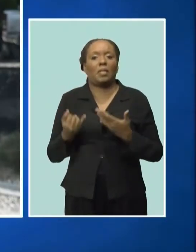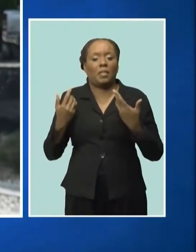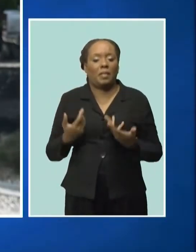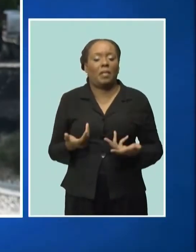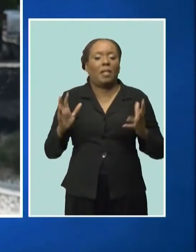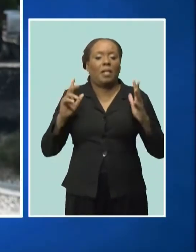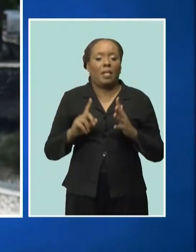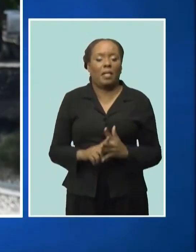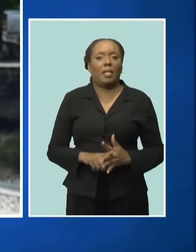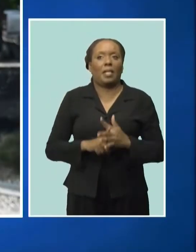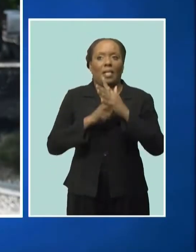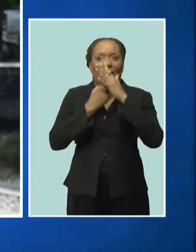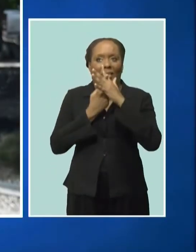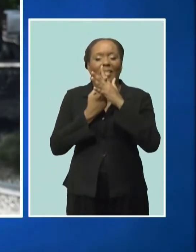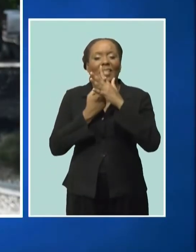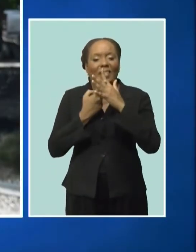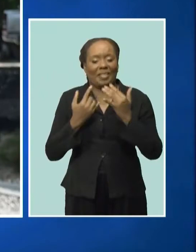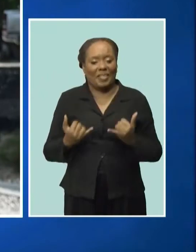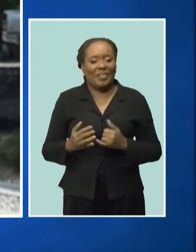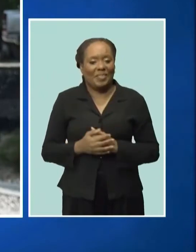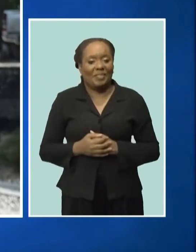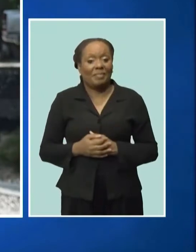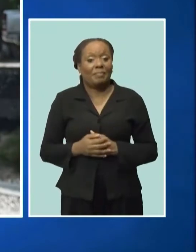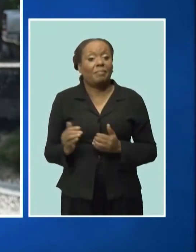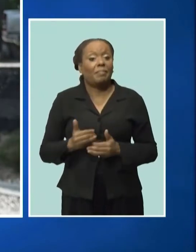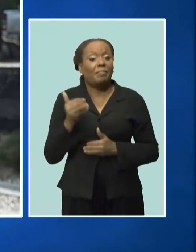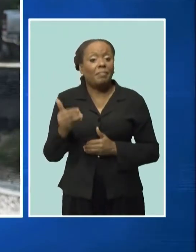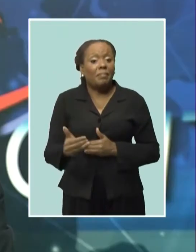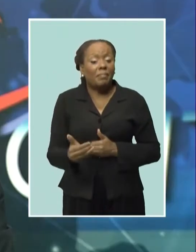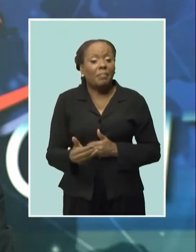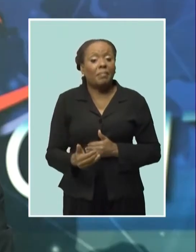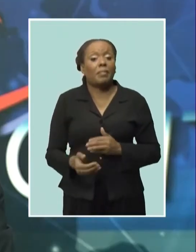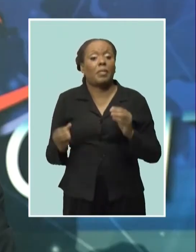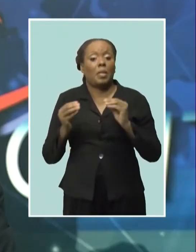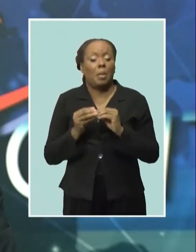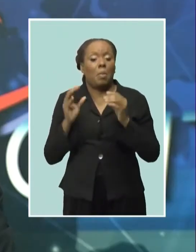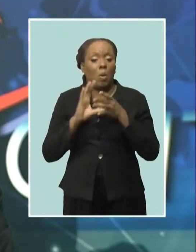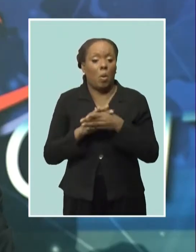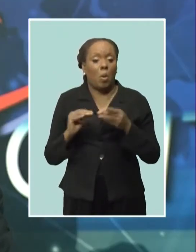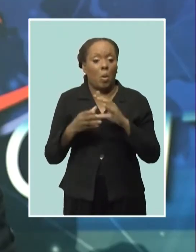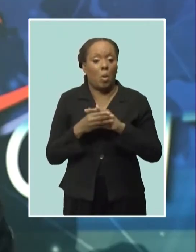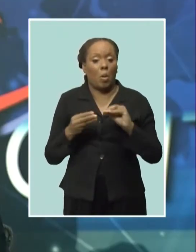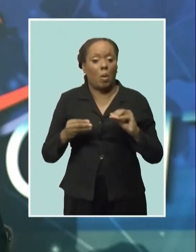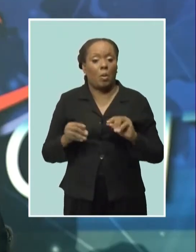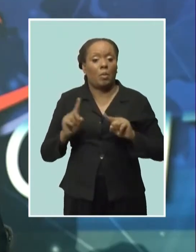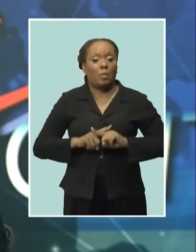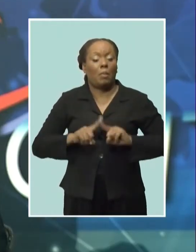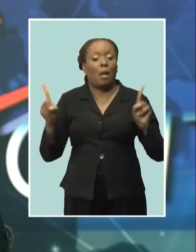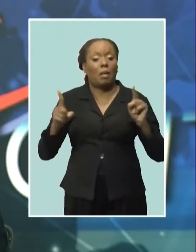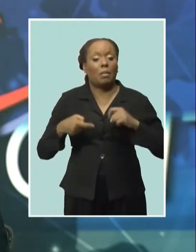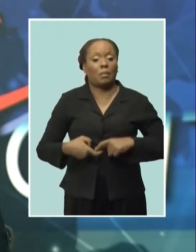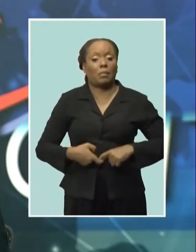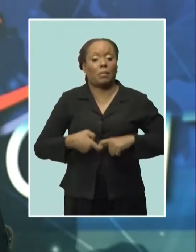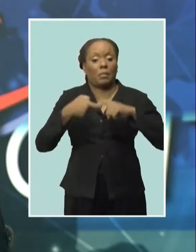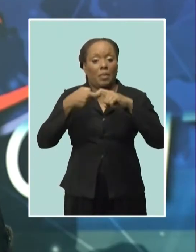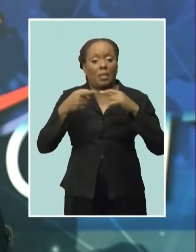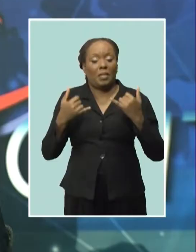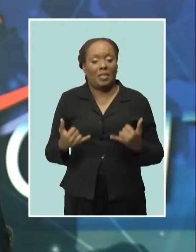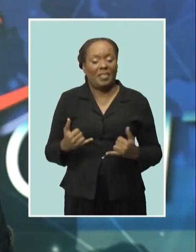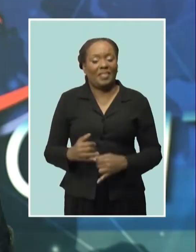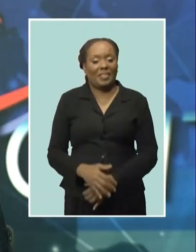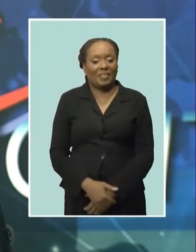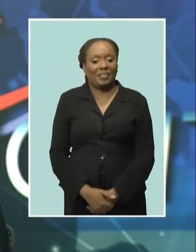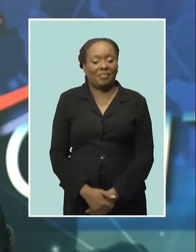begun. Crystal Hoyt, CBC News. Well, coming up, we'll tell you what's being done to address violence